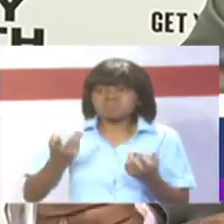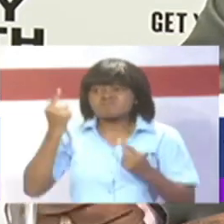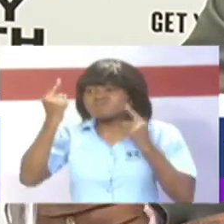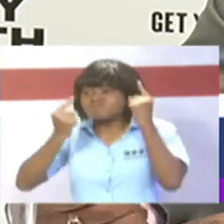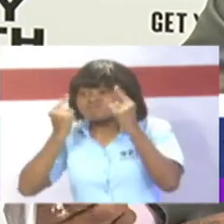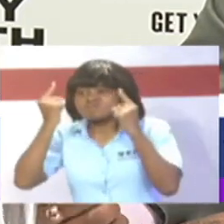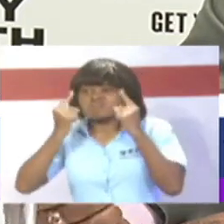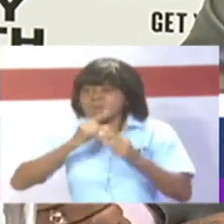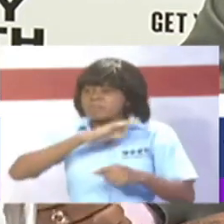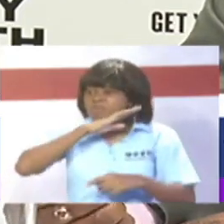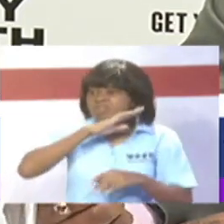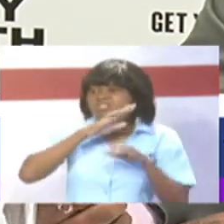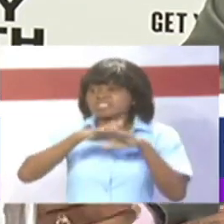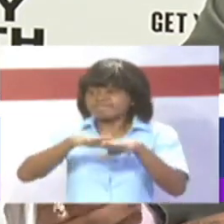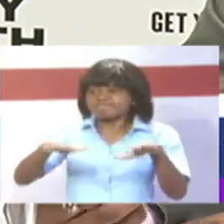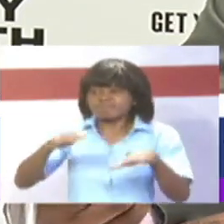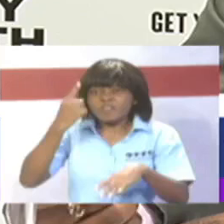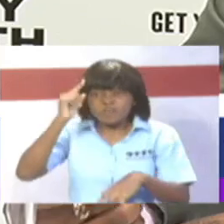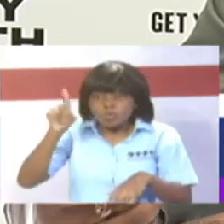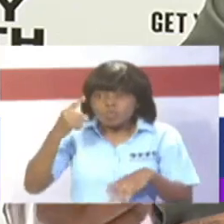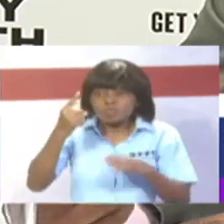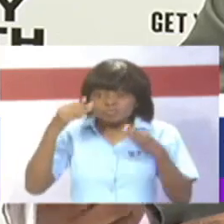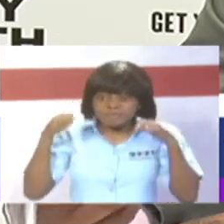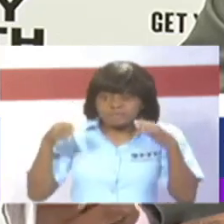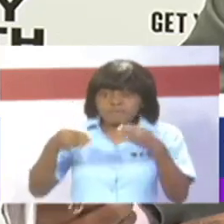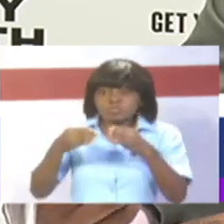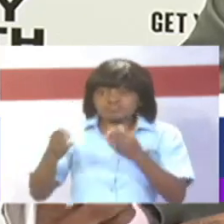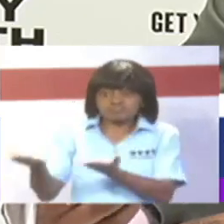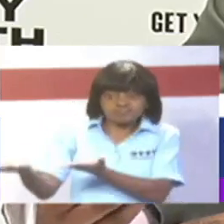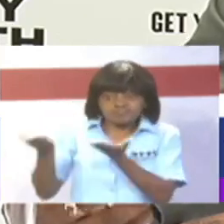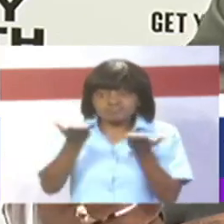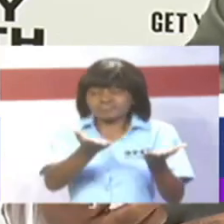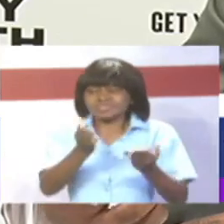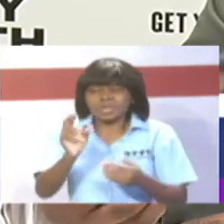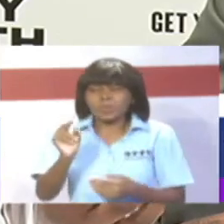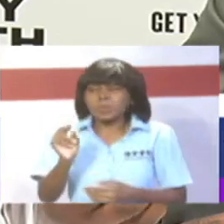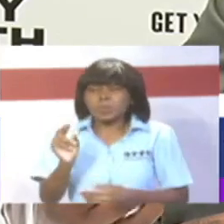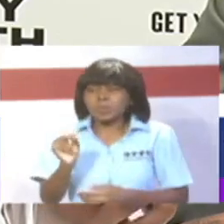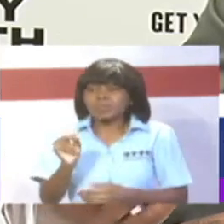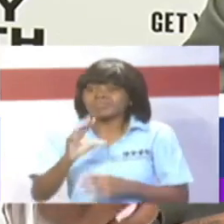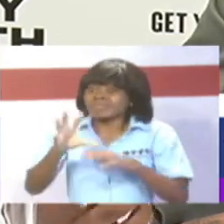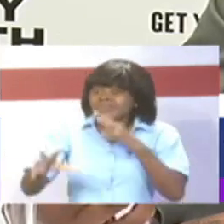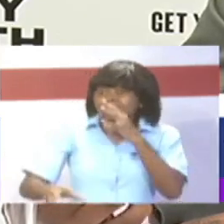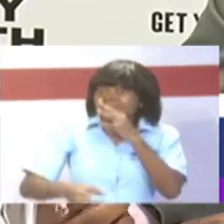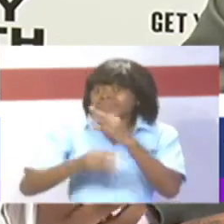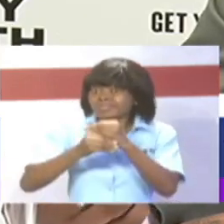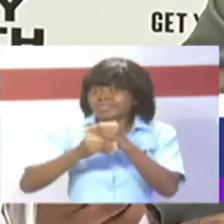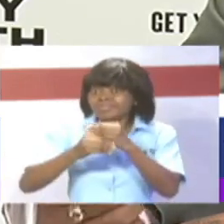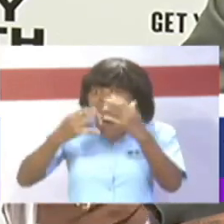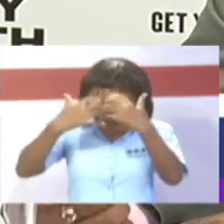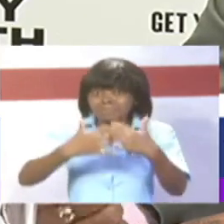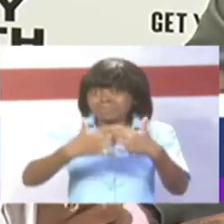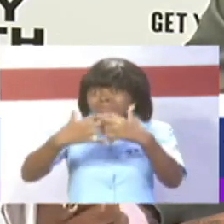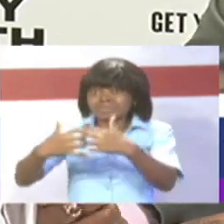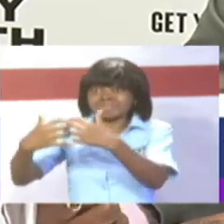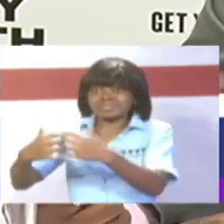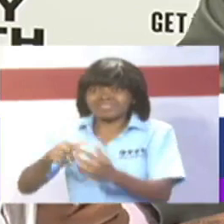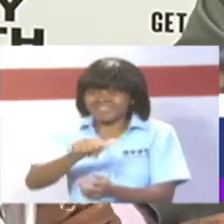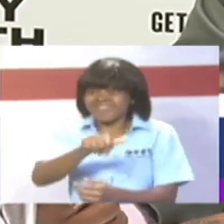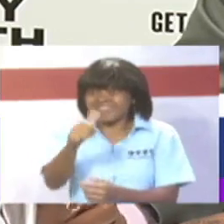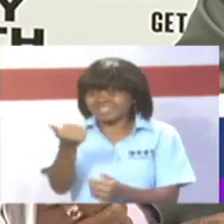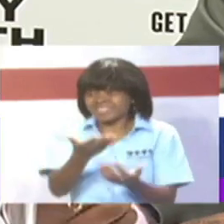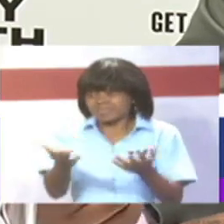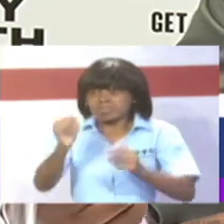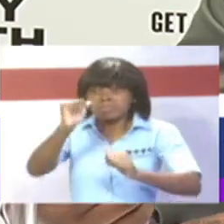need to be amplified in order to have additional ICU capacity that we look at when we say we have 4